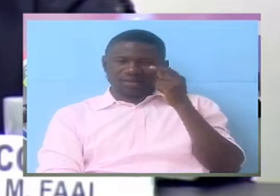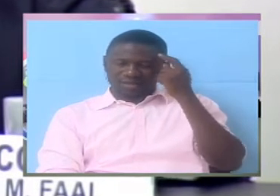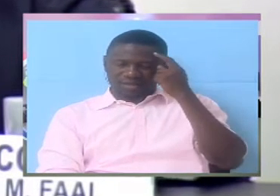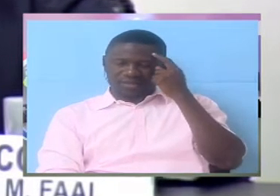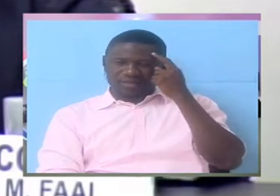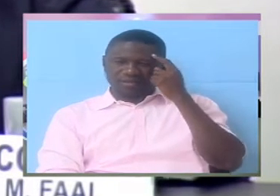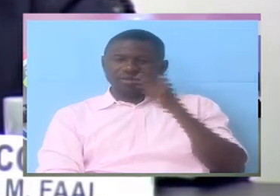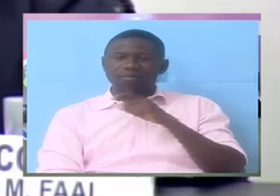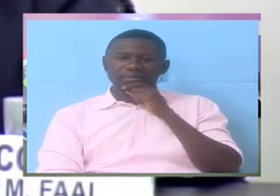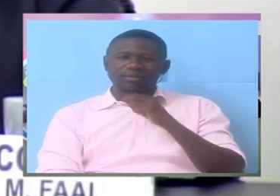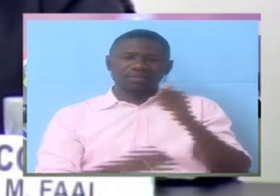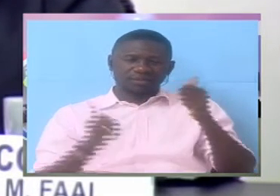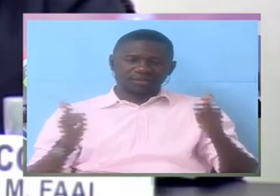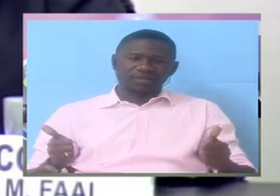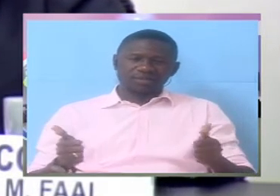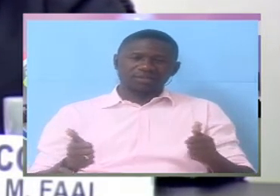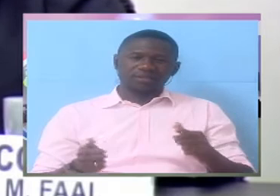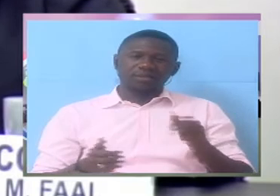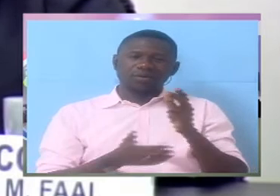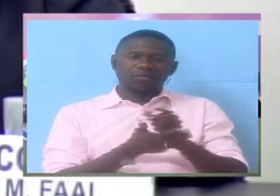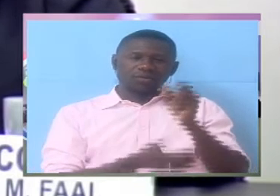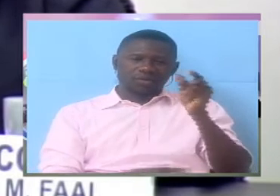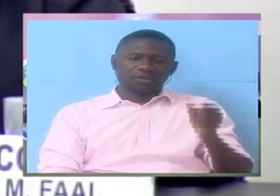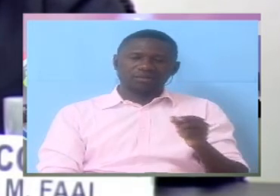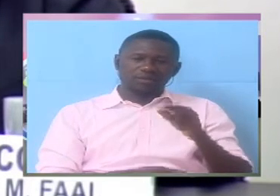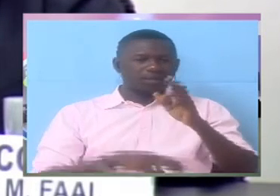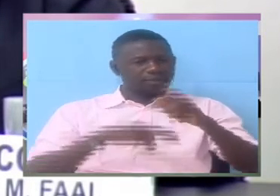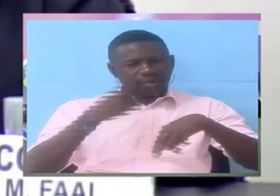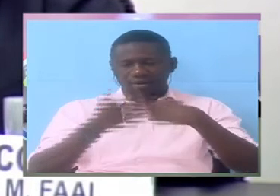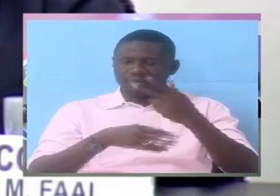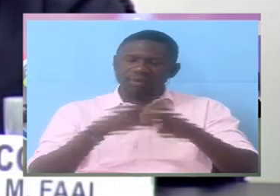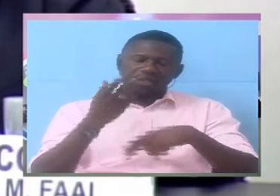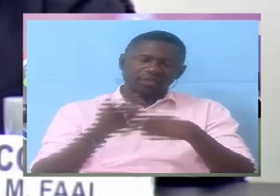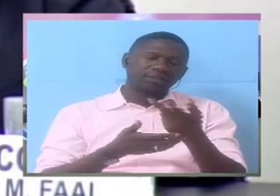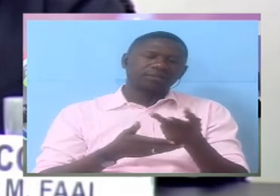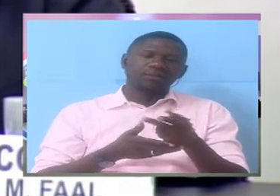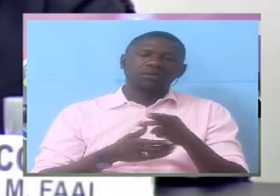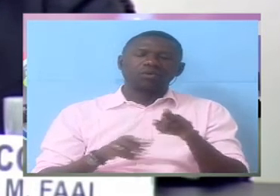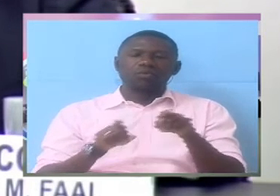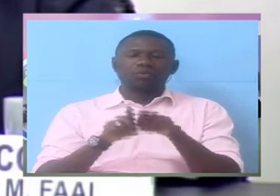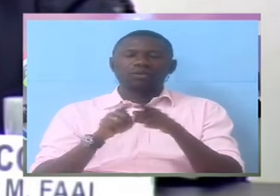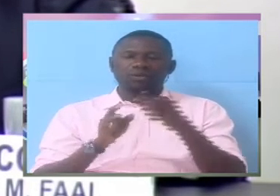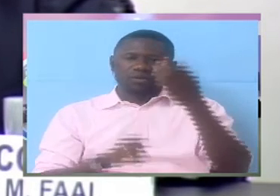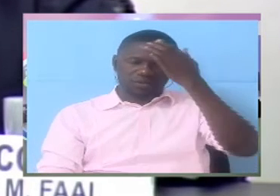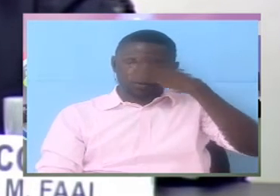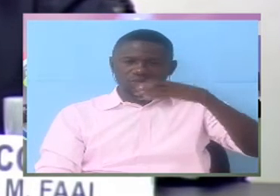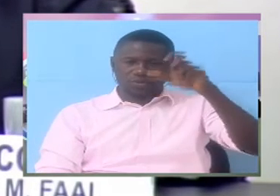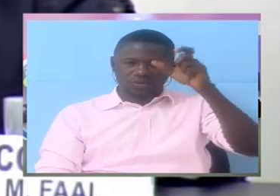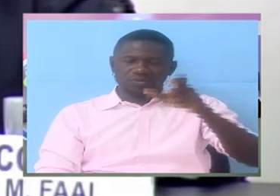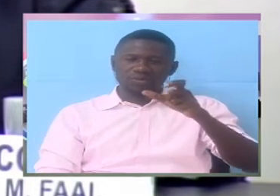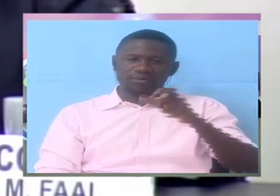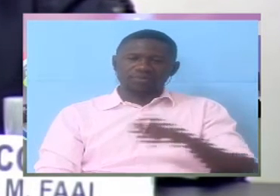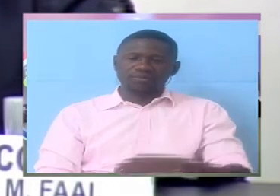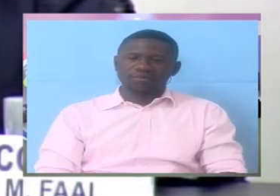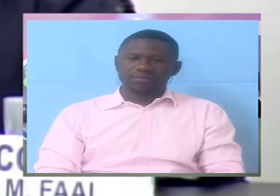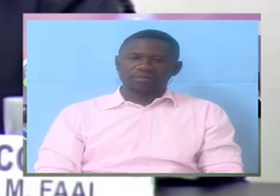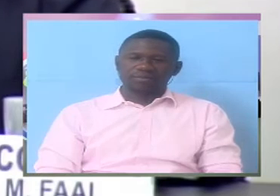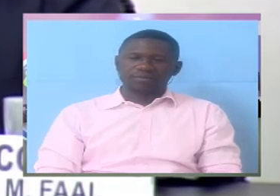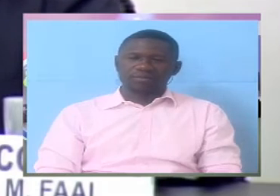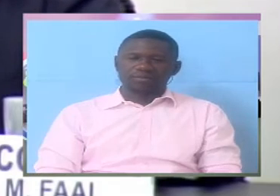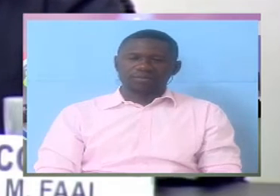I think, Mr. Chair, the witness is playing games with the commission. It's now pretty obvious. I am